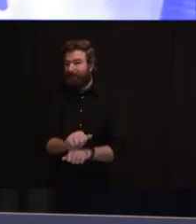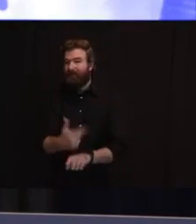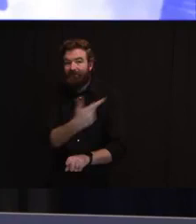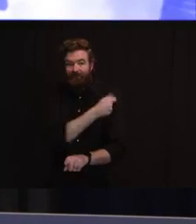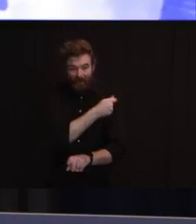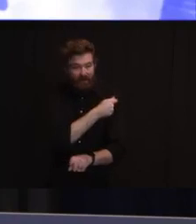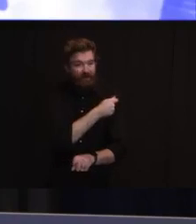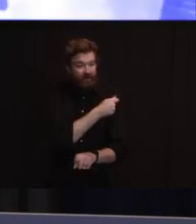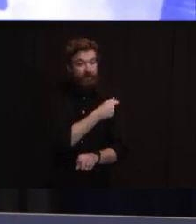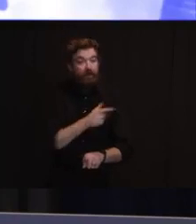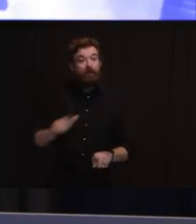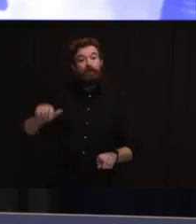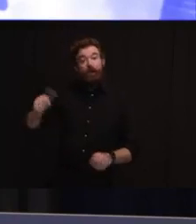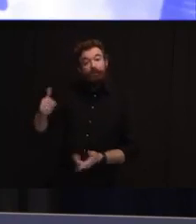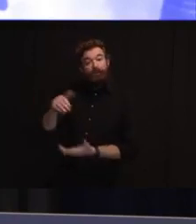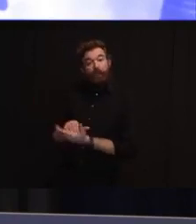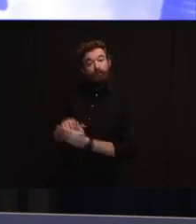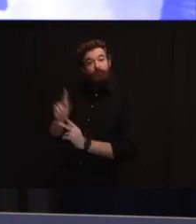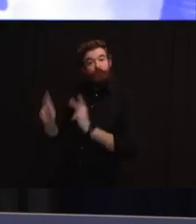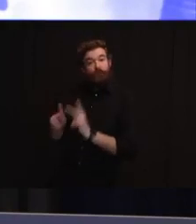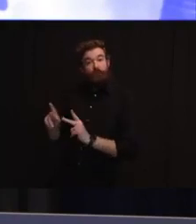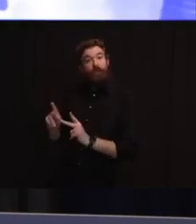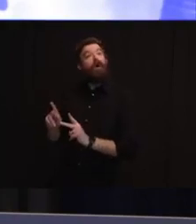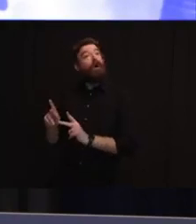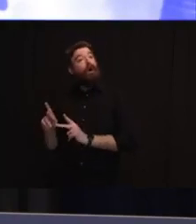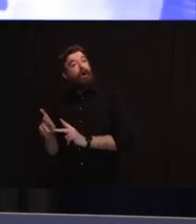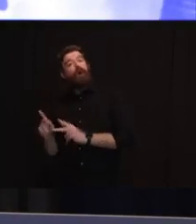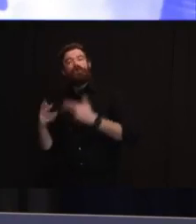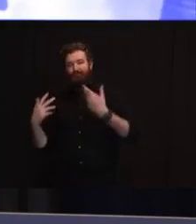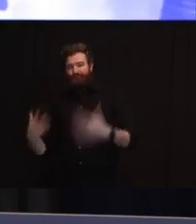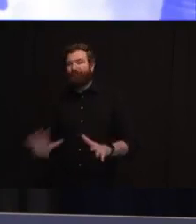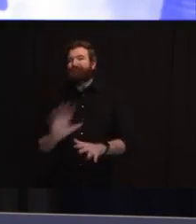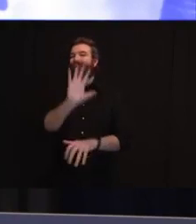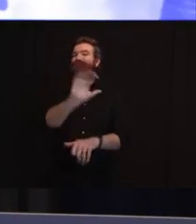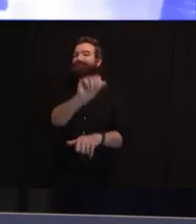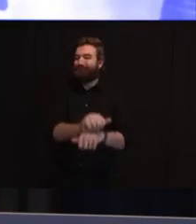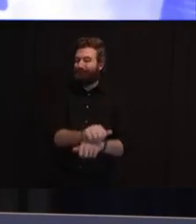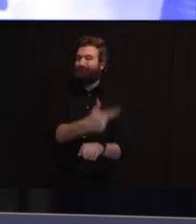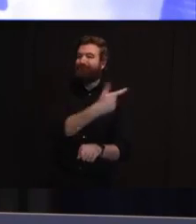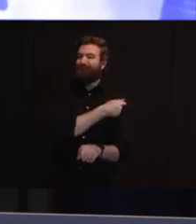10,371 have scheduled their appointments. Residents can visit